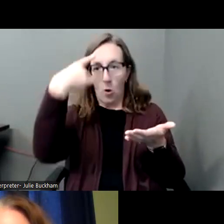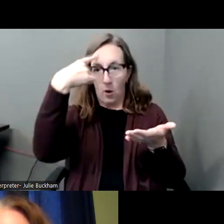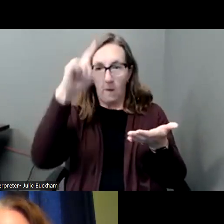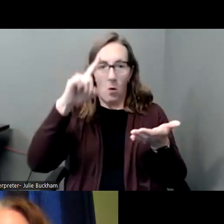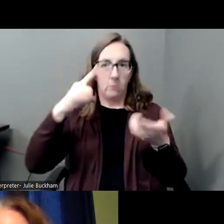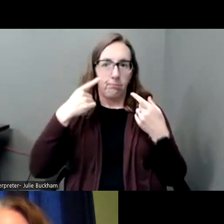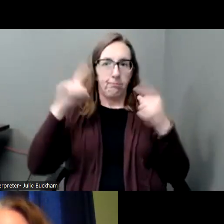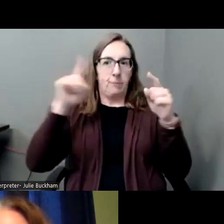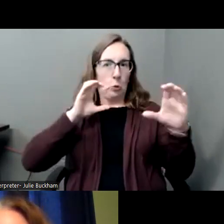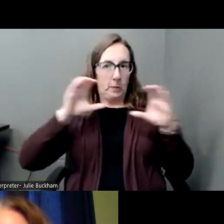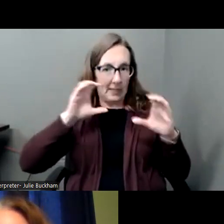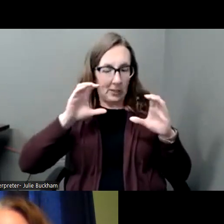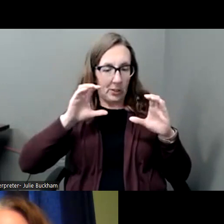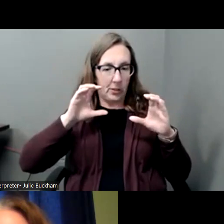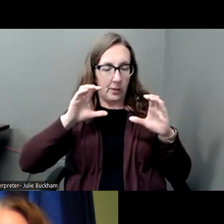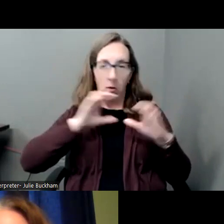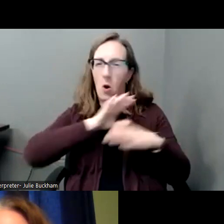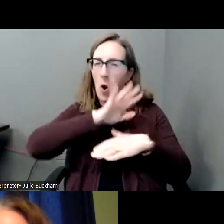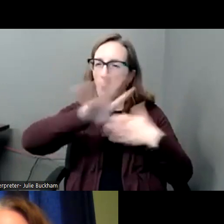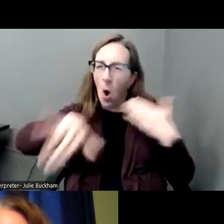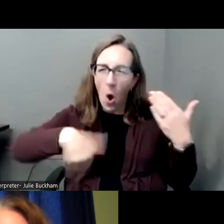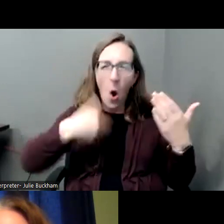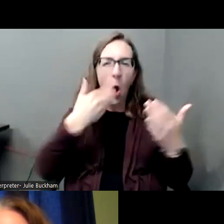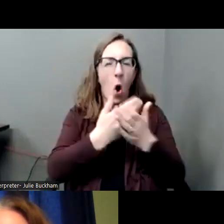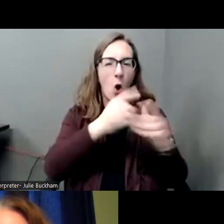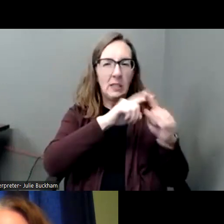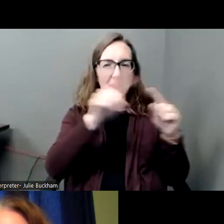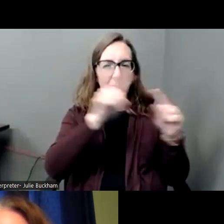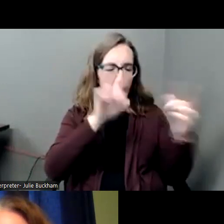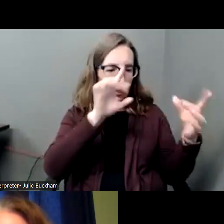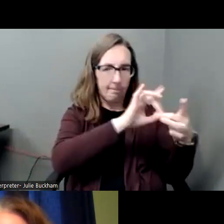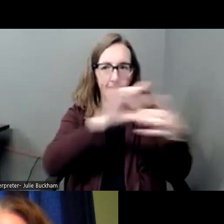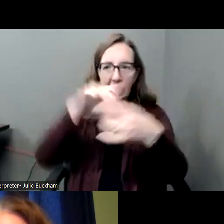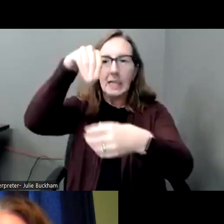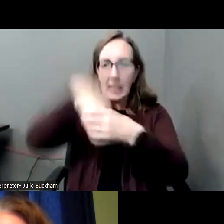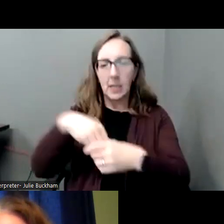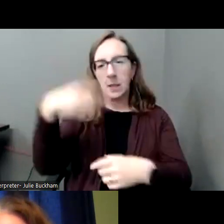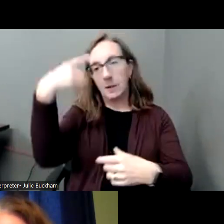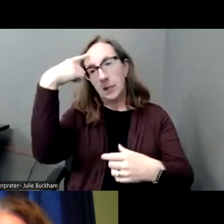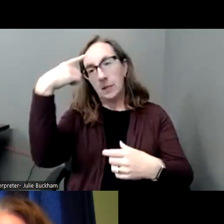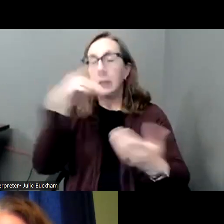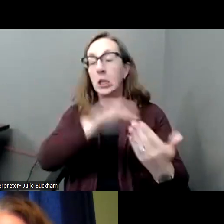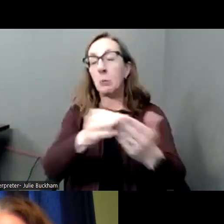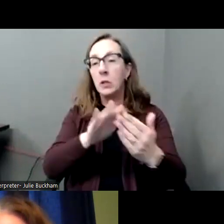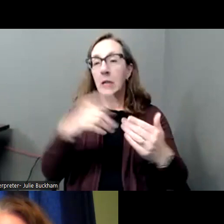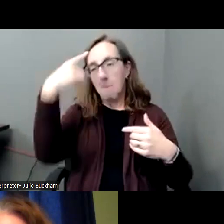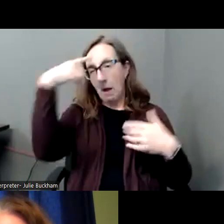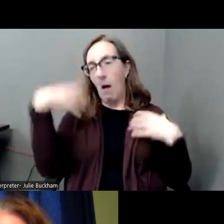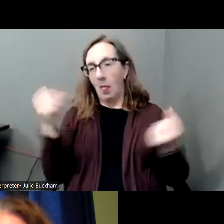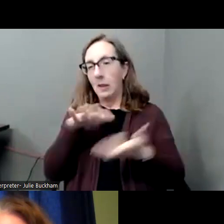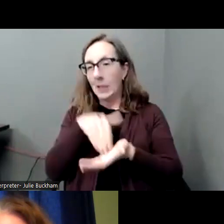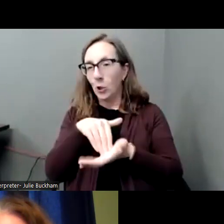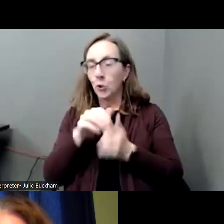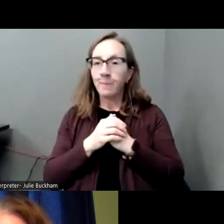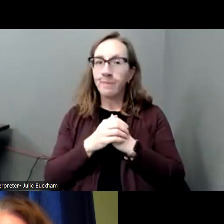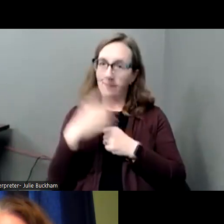at all points of service within our mental health communities, within our community mental health centers. So that